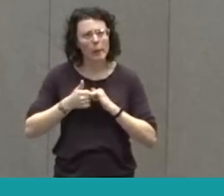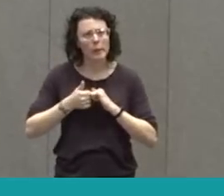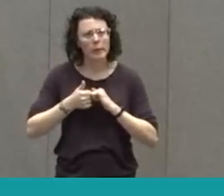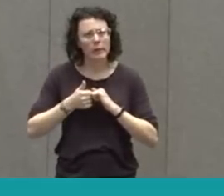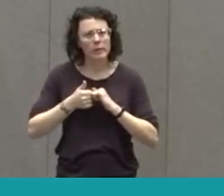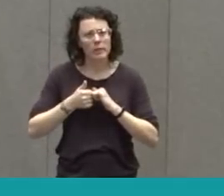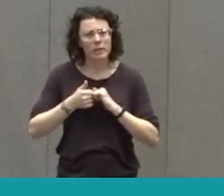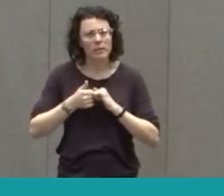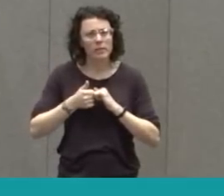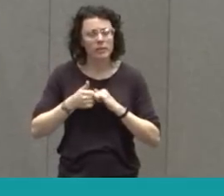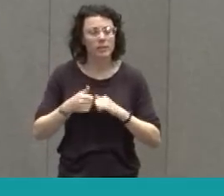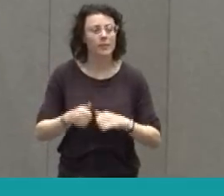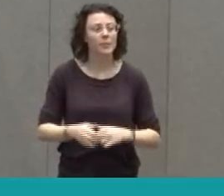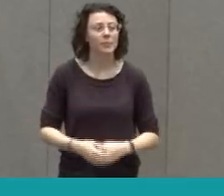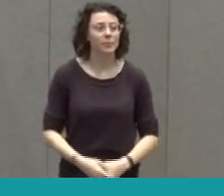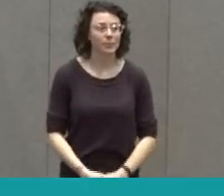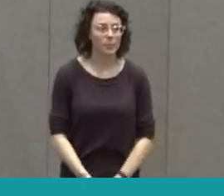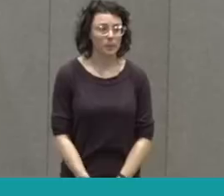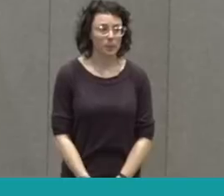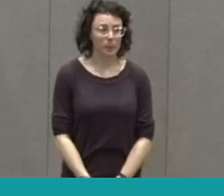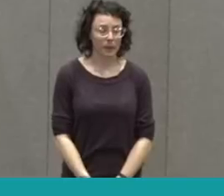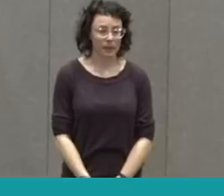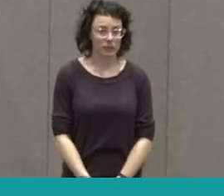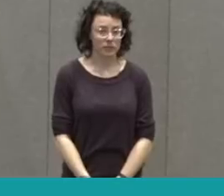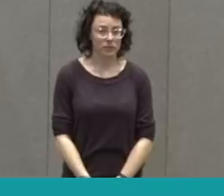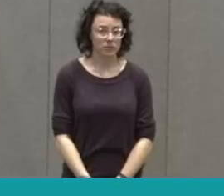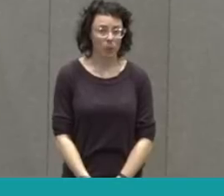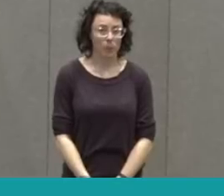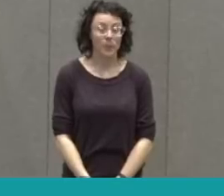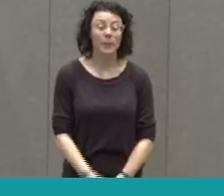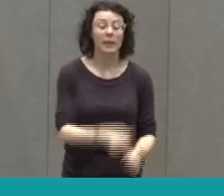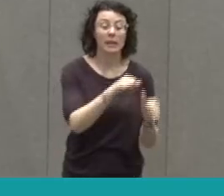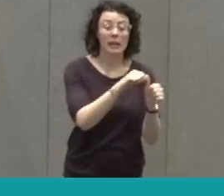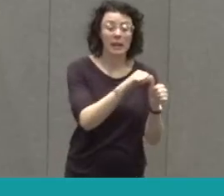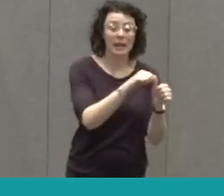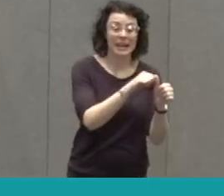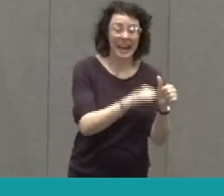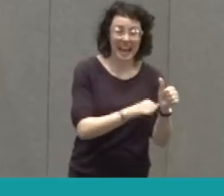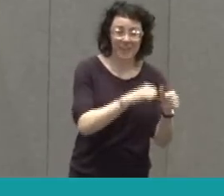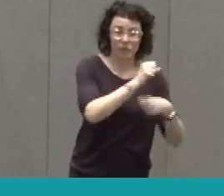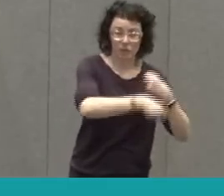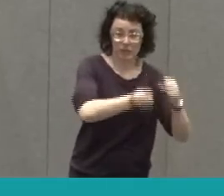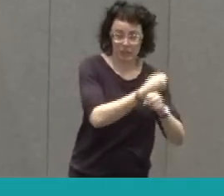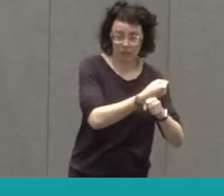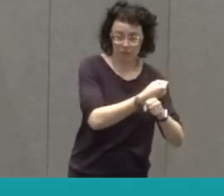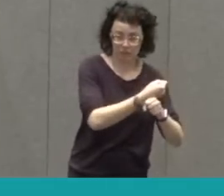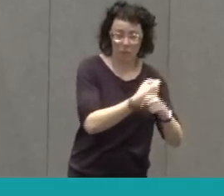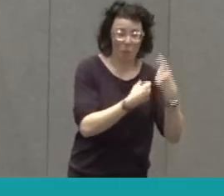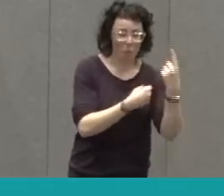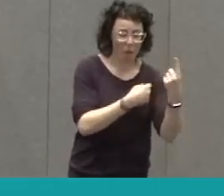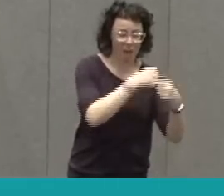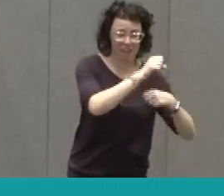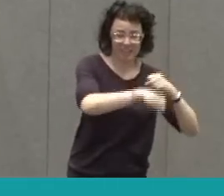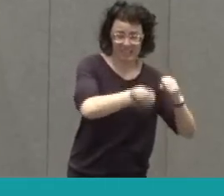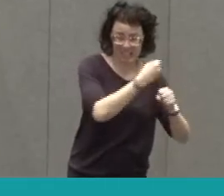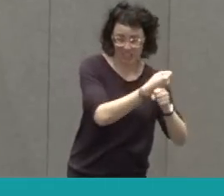With that, we know how many months are in a year. 12. So we have